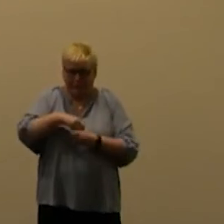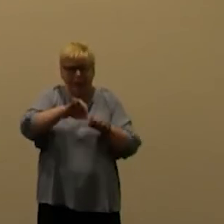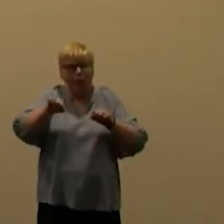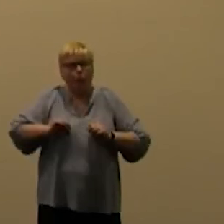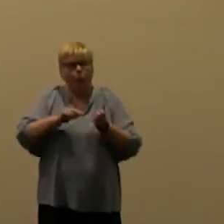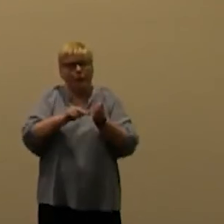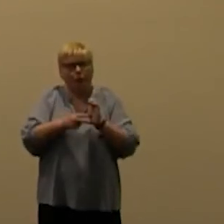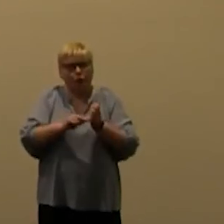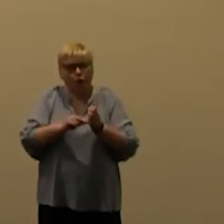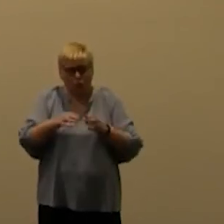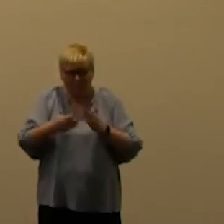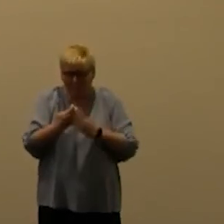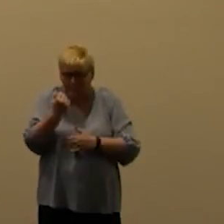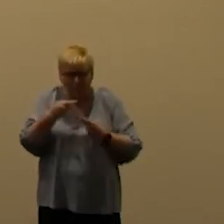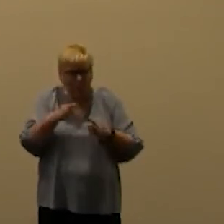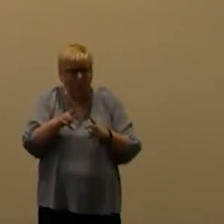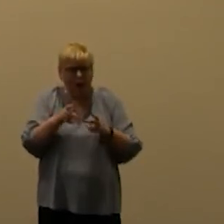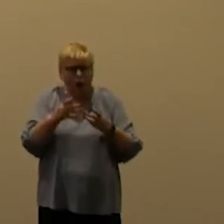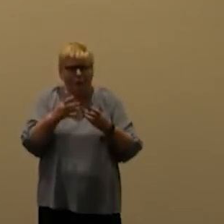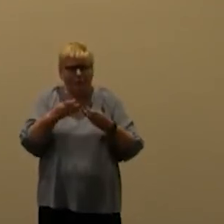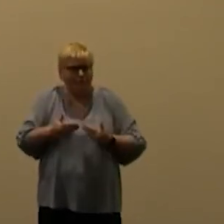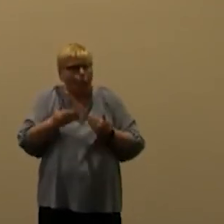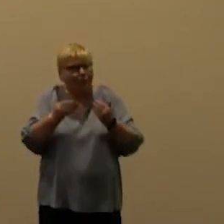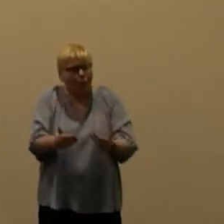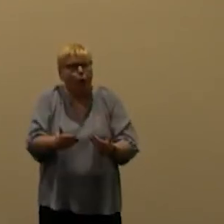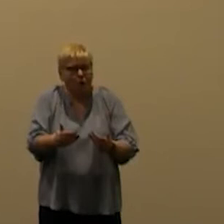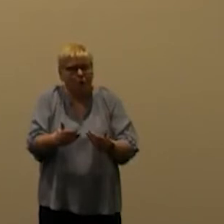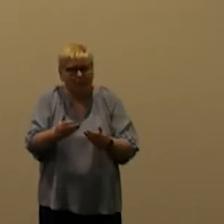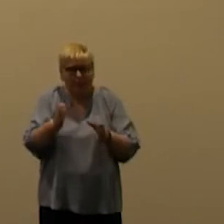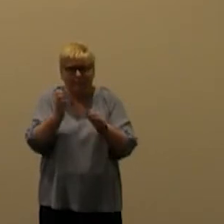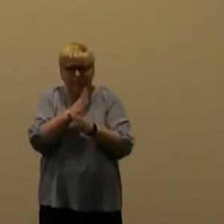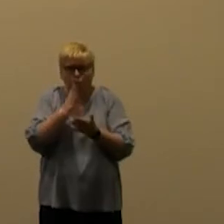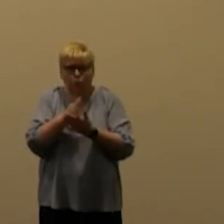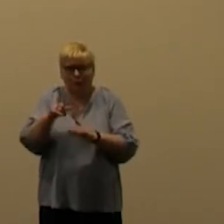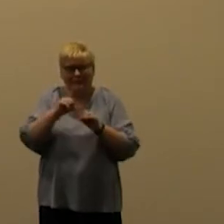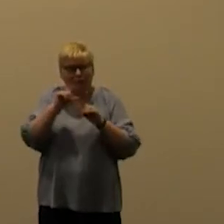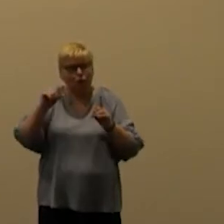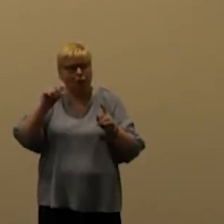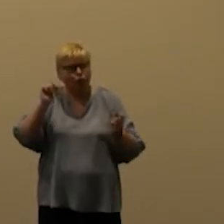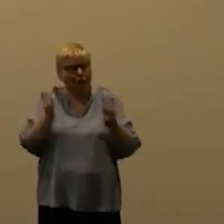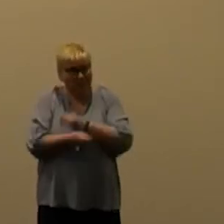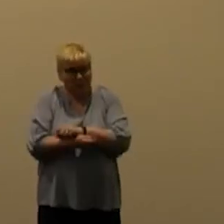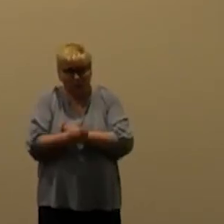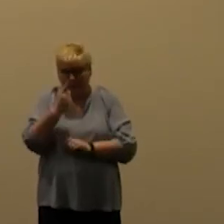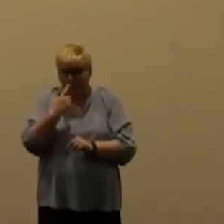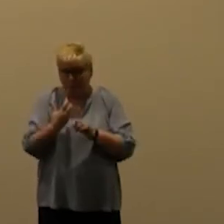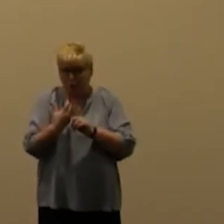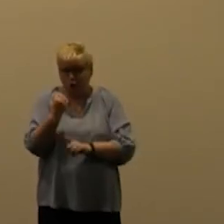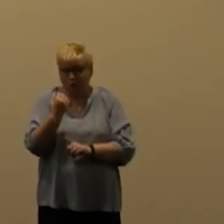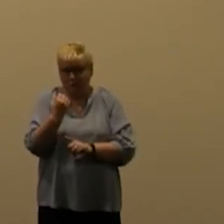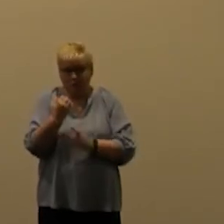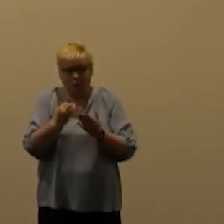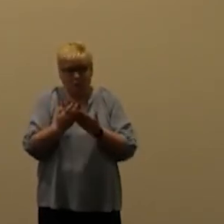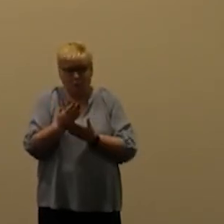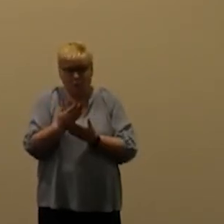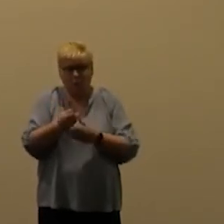find a way of walking forward and making sure that that digital transformation can be achieved by all